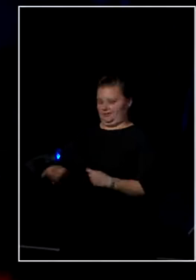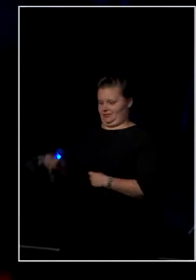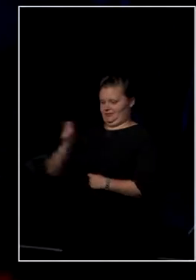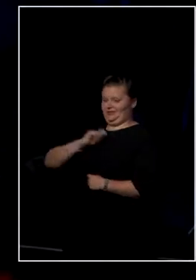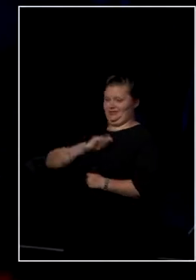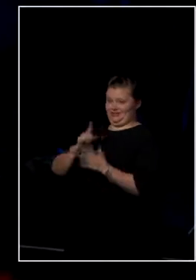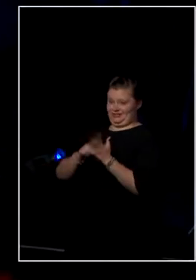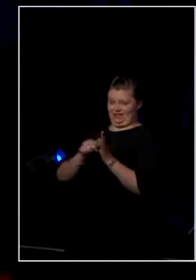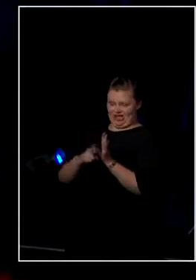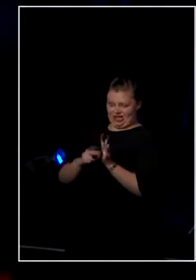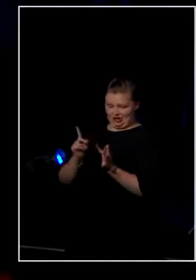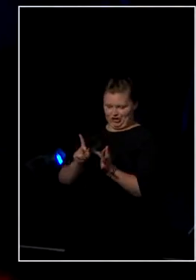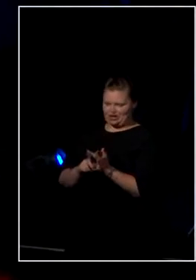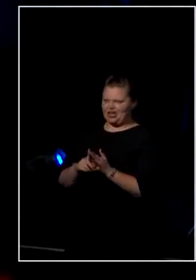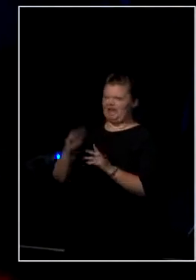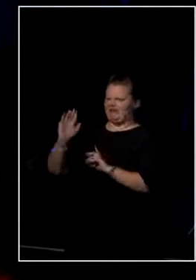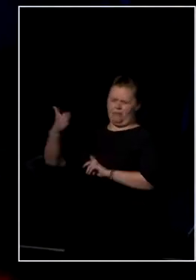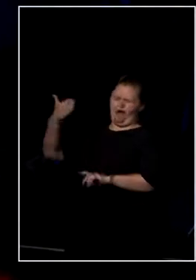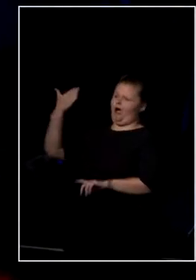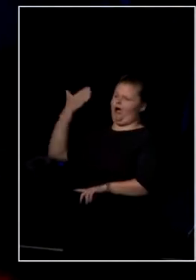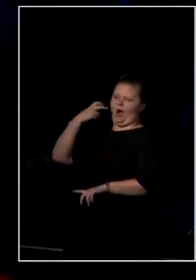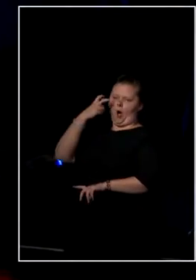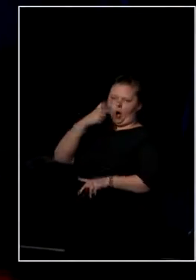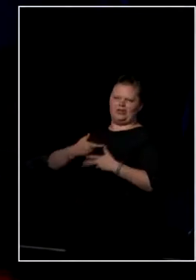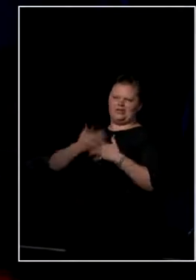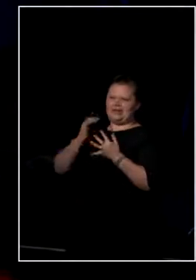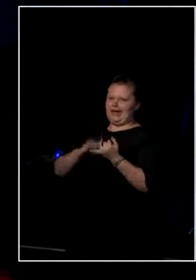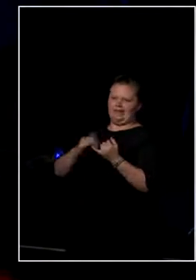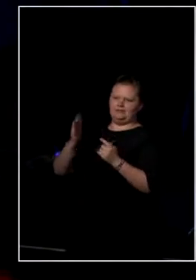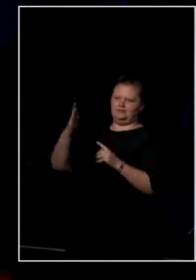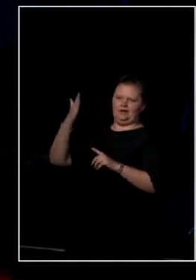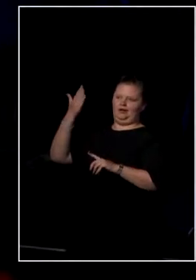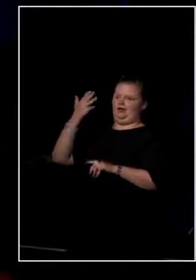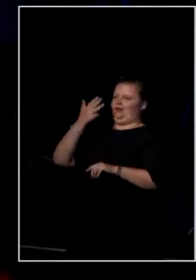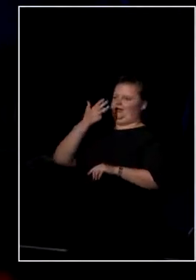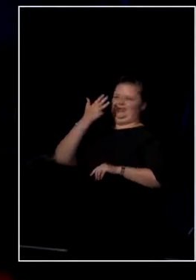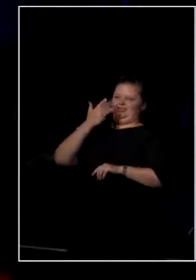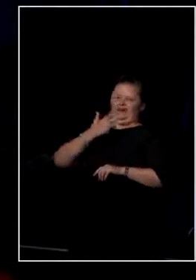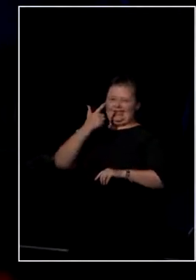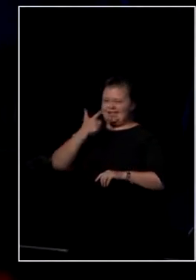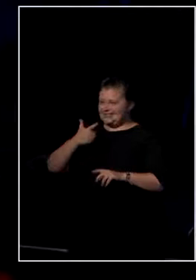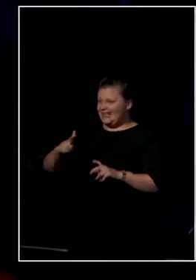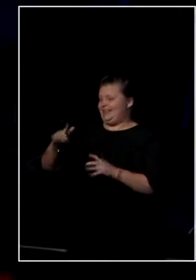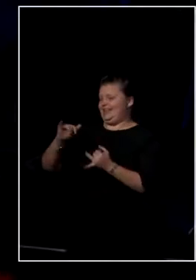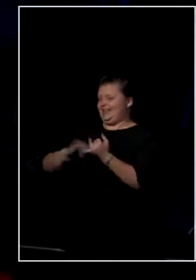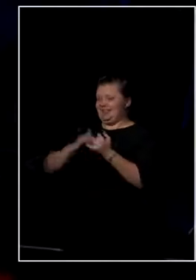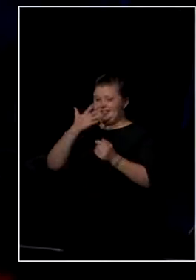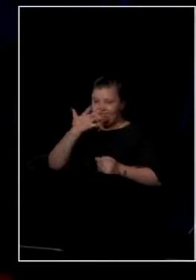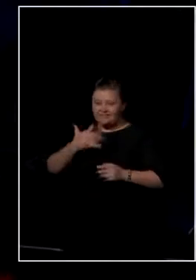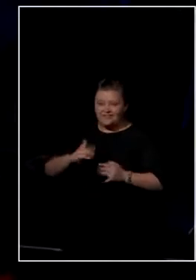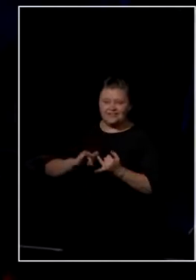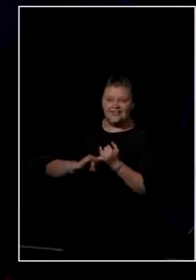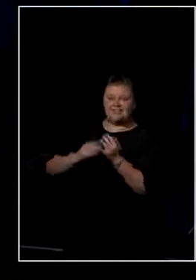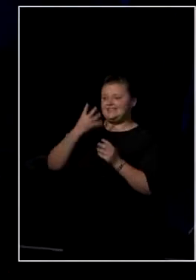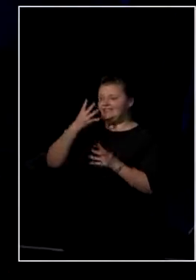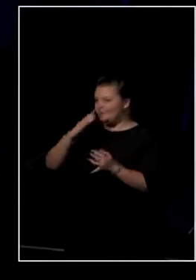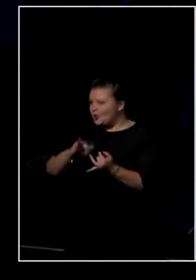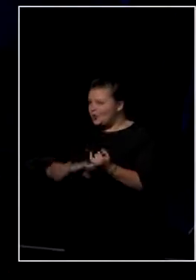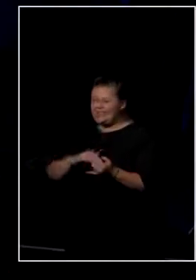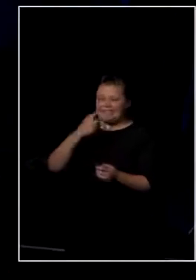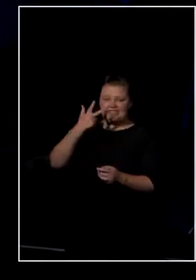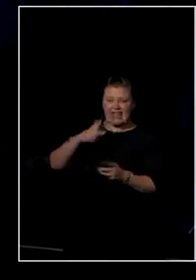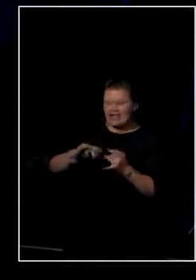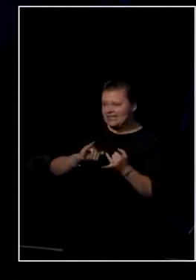It reminds me of the olden days, I'll say, way back in the 1970s and the 50s and the 40s and the 70s, you know, 80s and